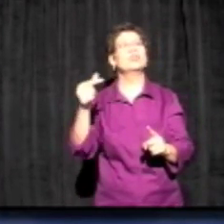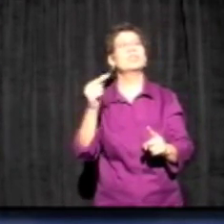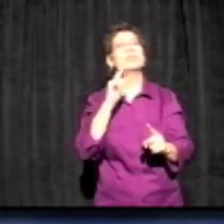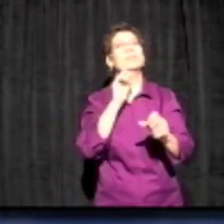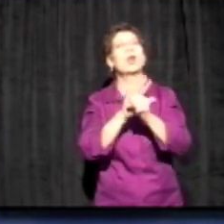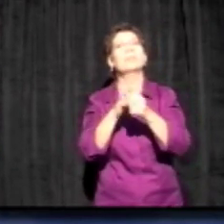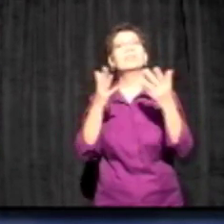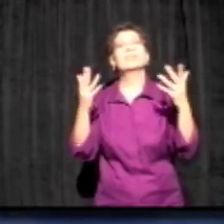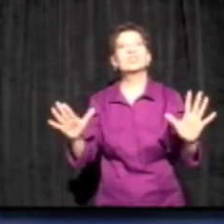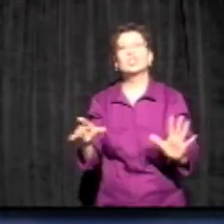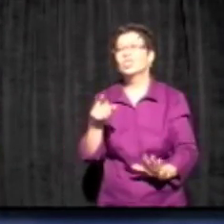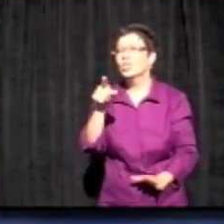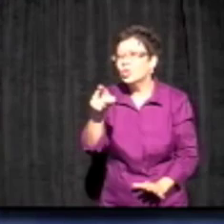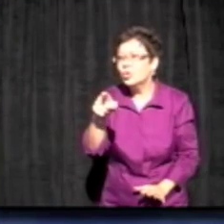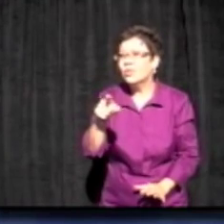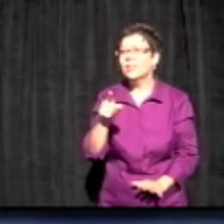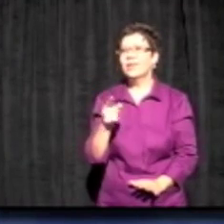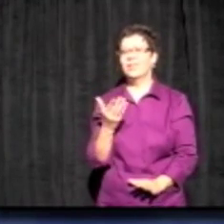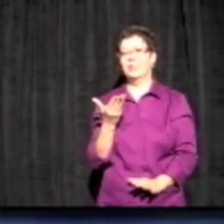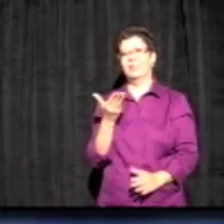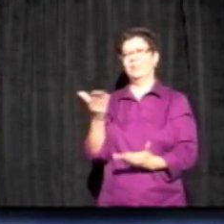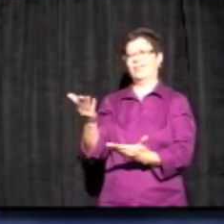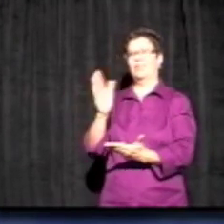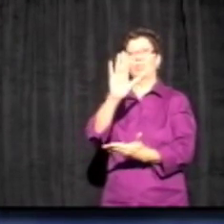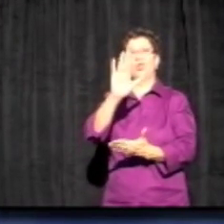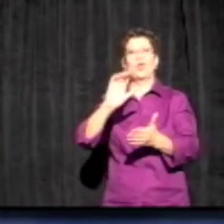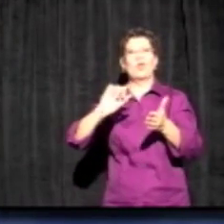promised, this is your vehicle.